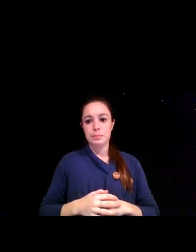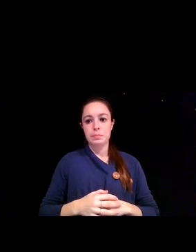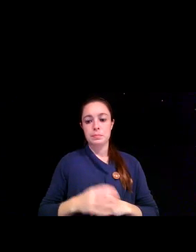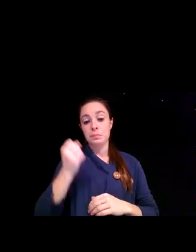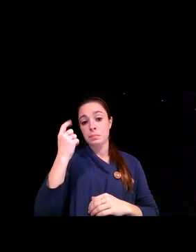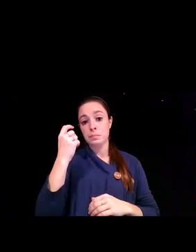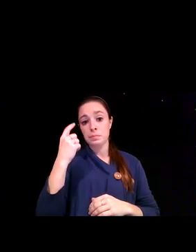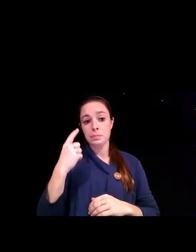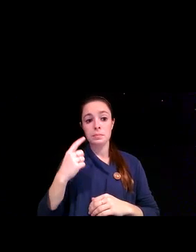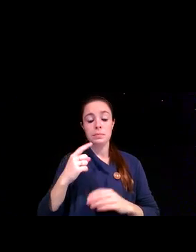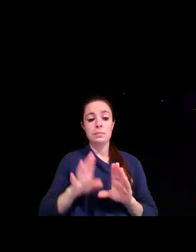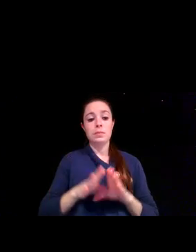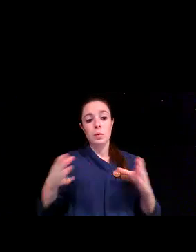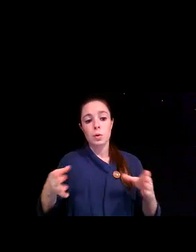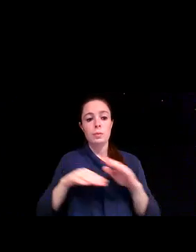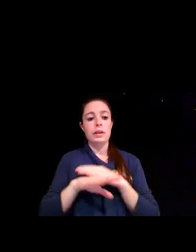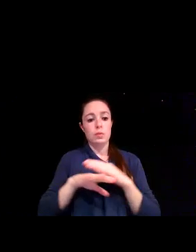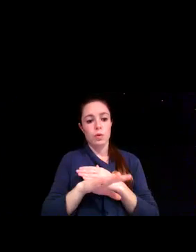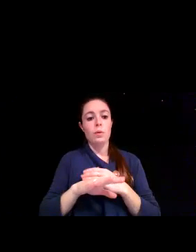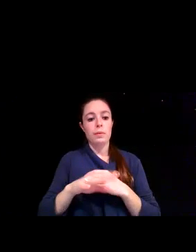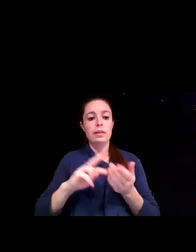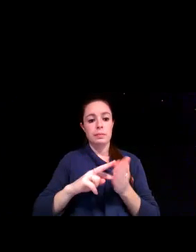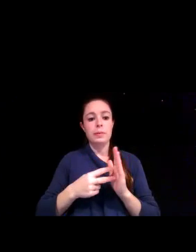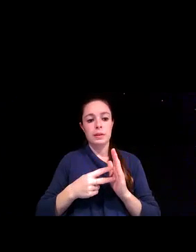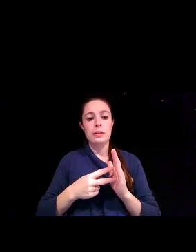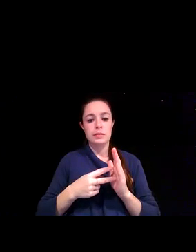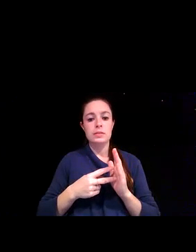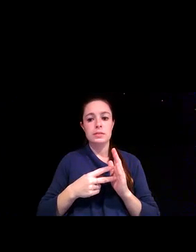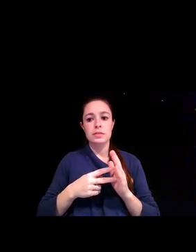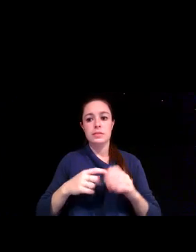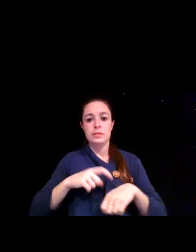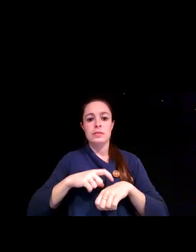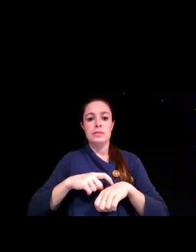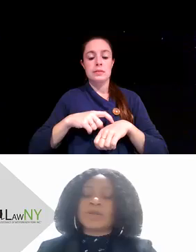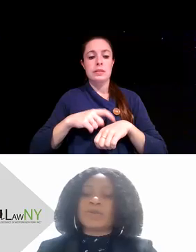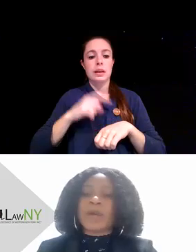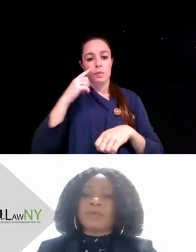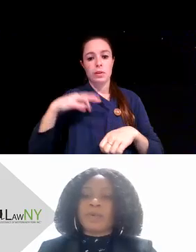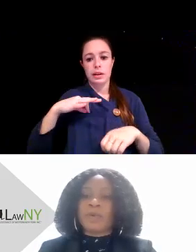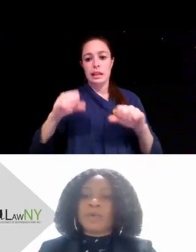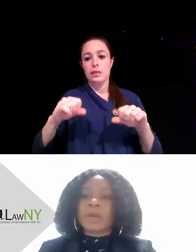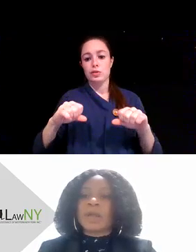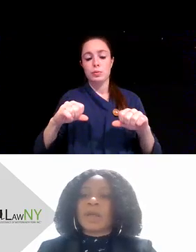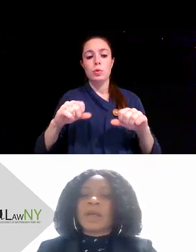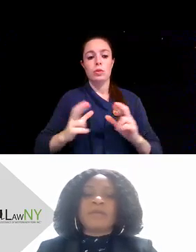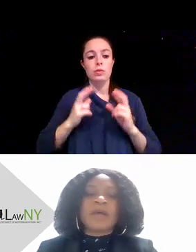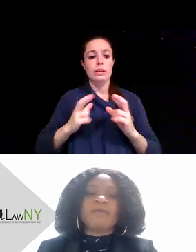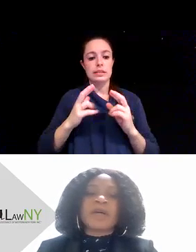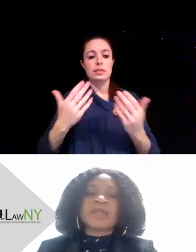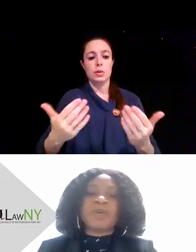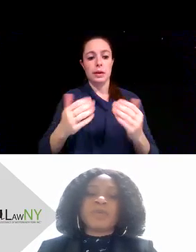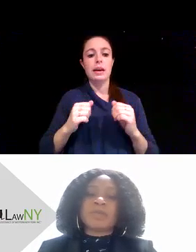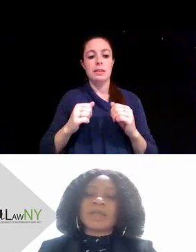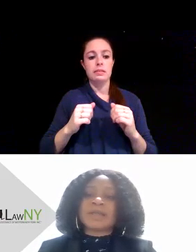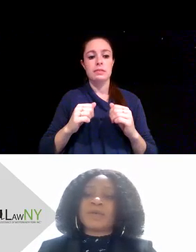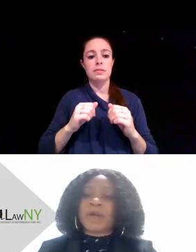open enrollment is that time of the year for eligible residents to enroll in the